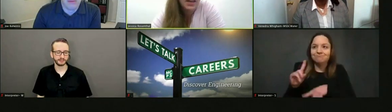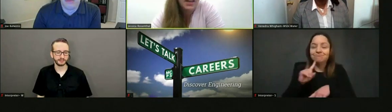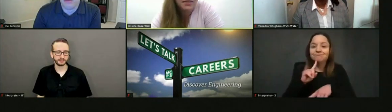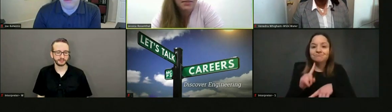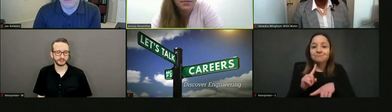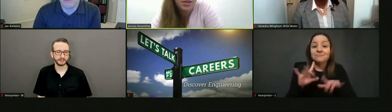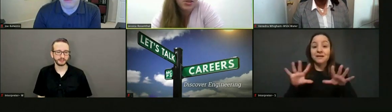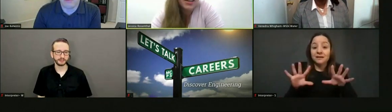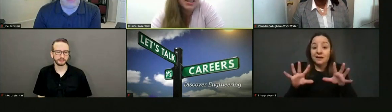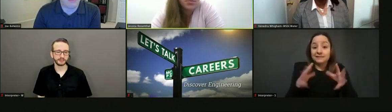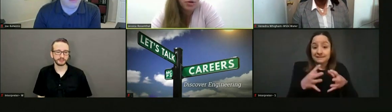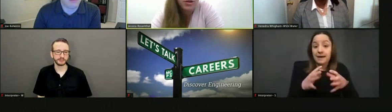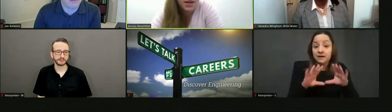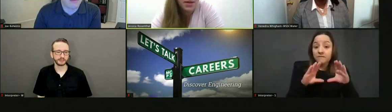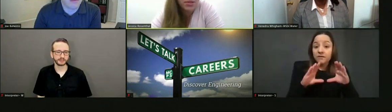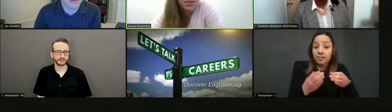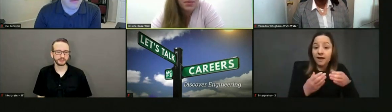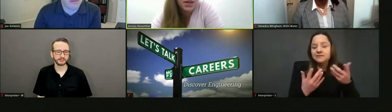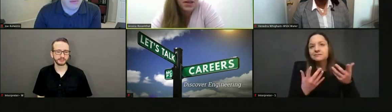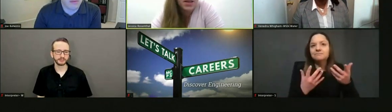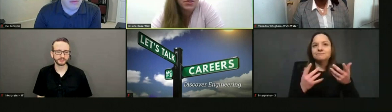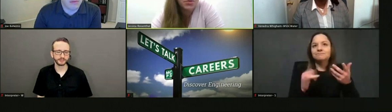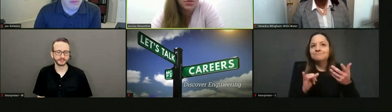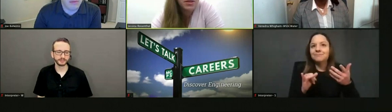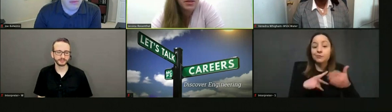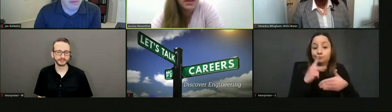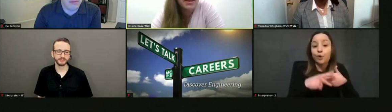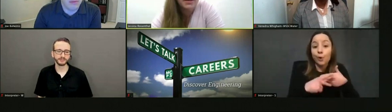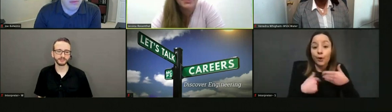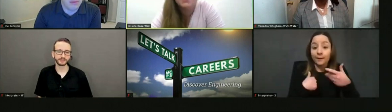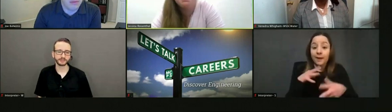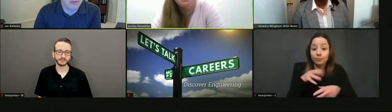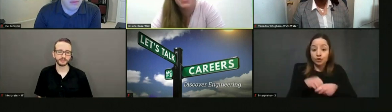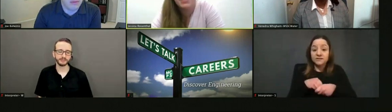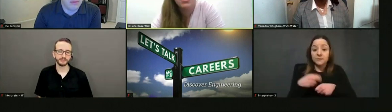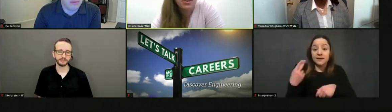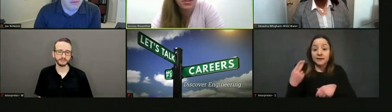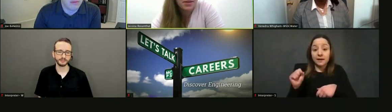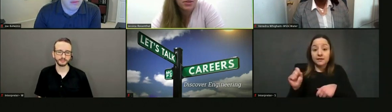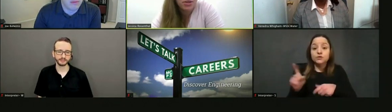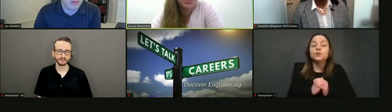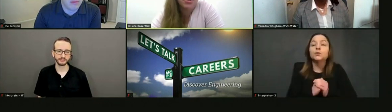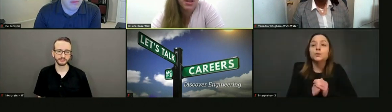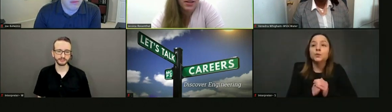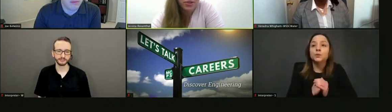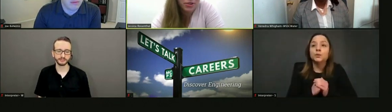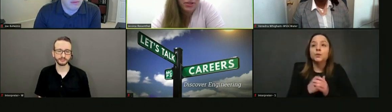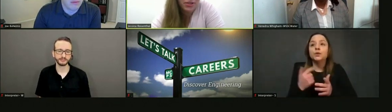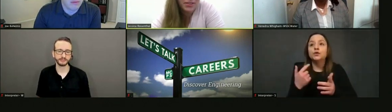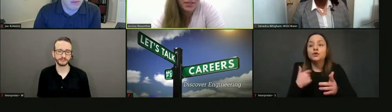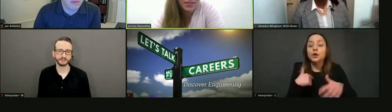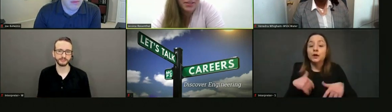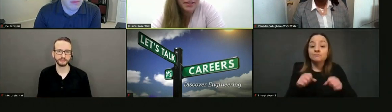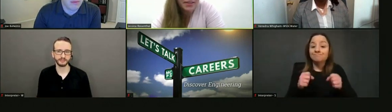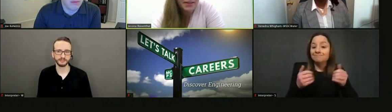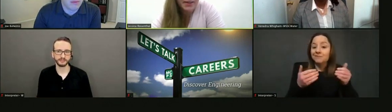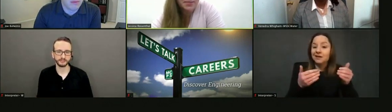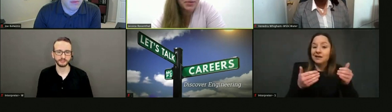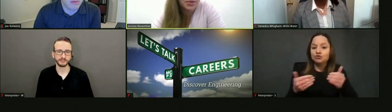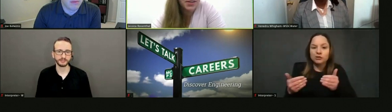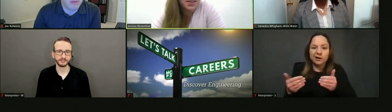classes that a program that I participated in high school, and I took some introductory engineering